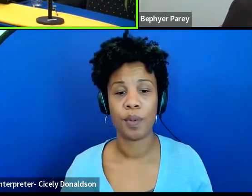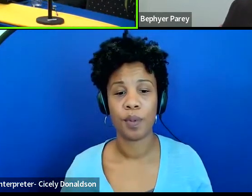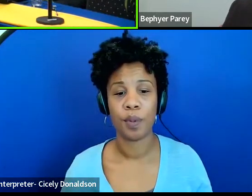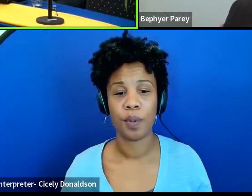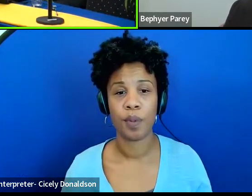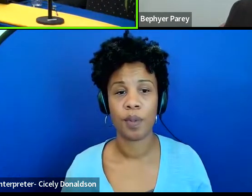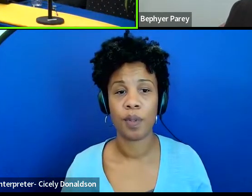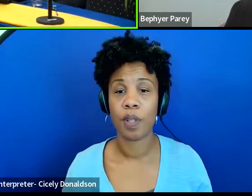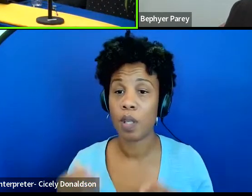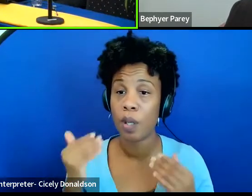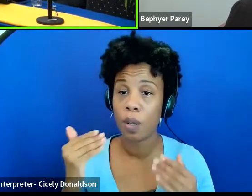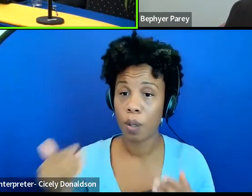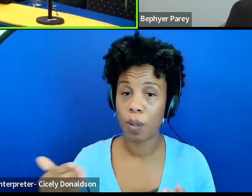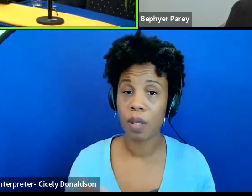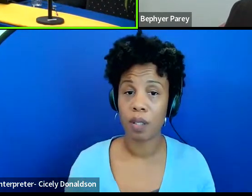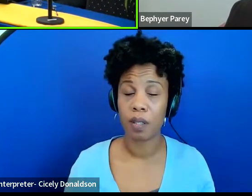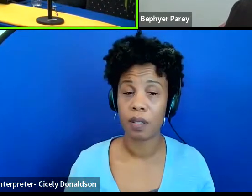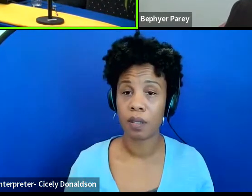Go ahead.